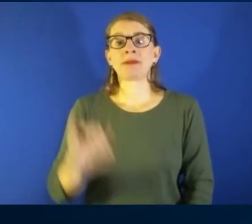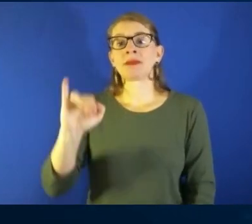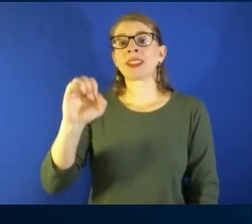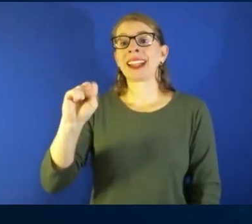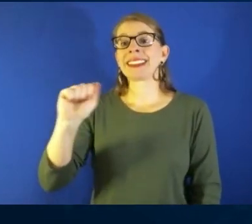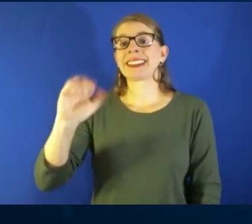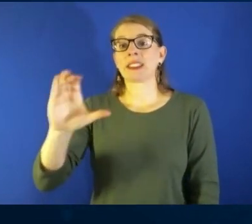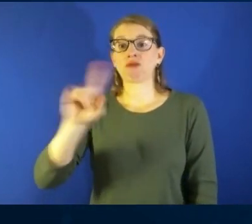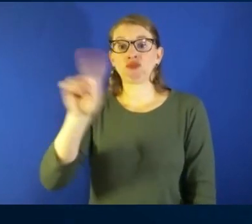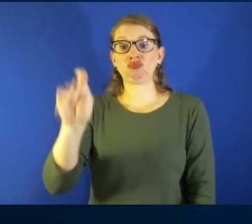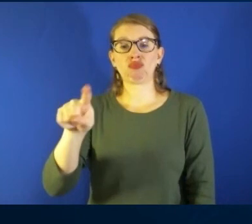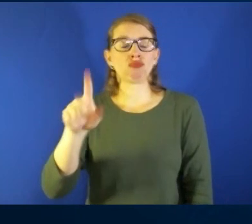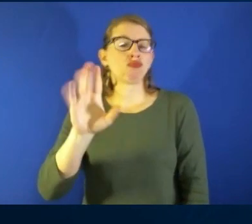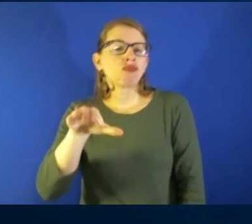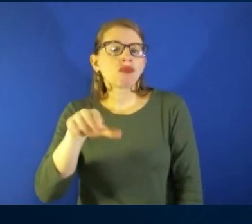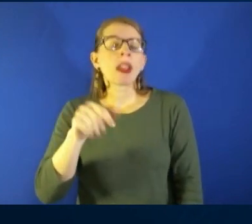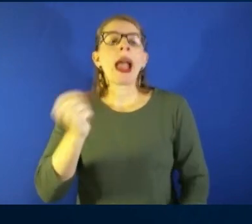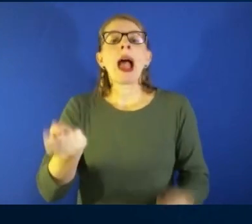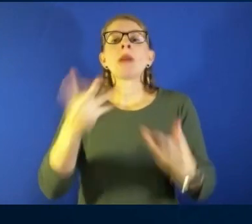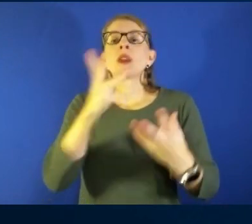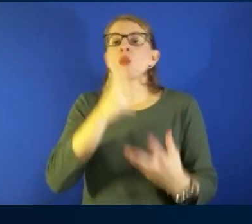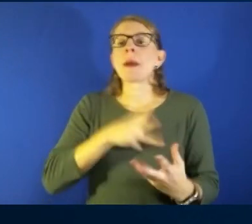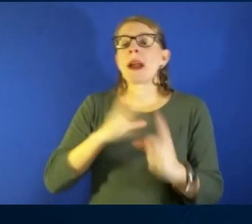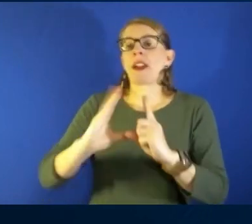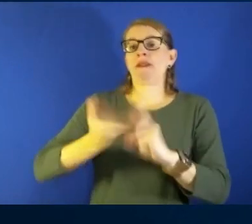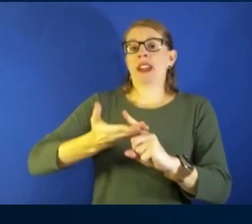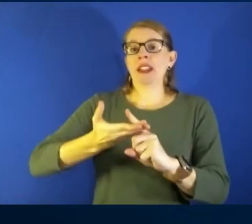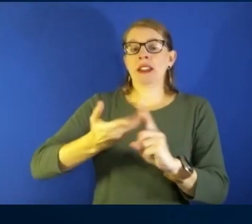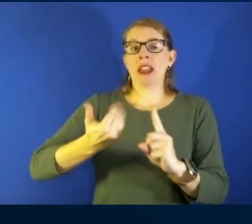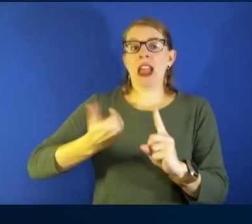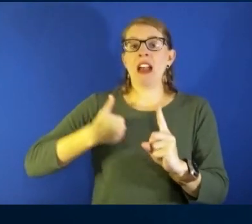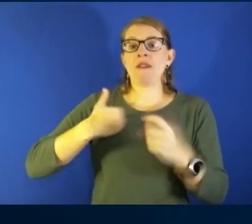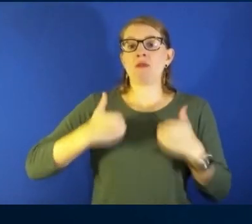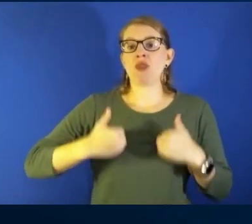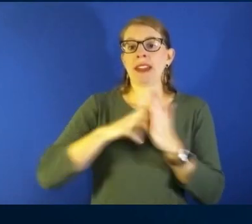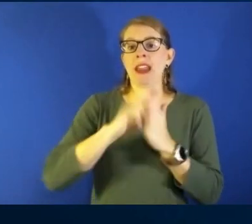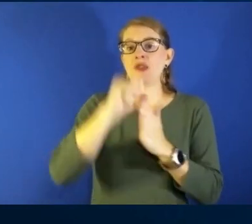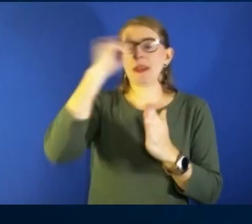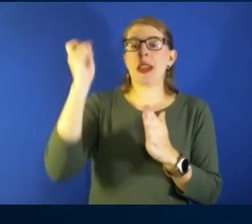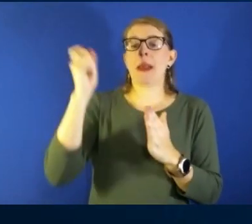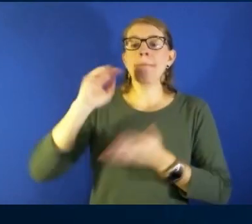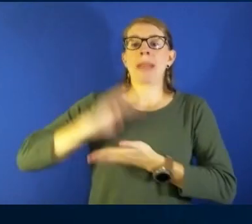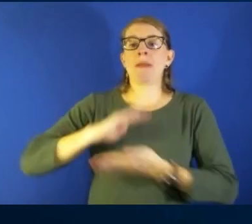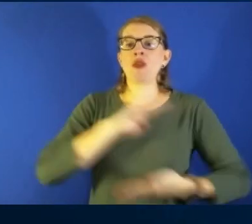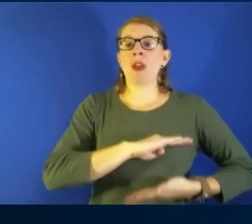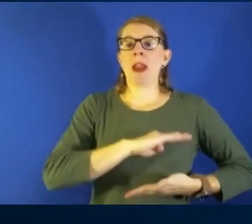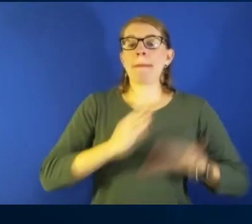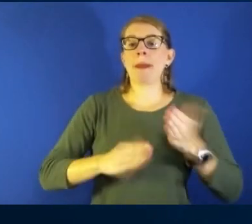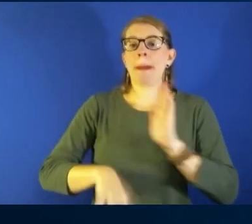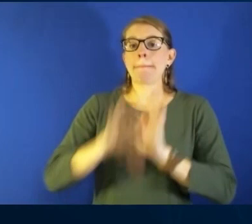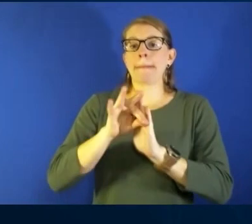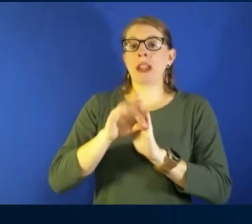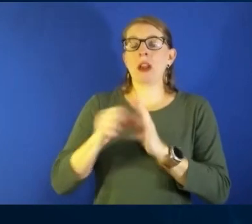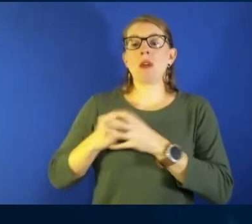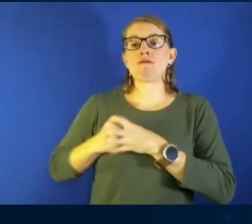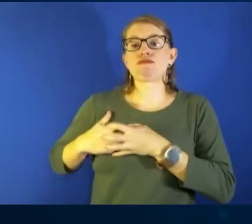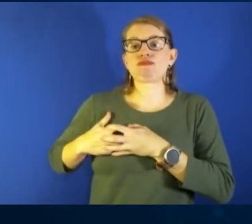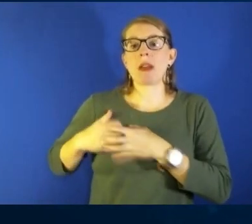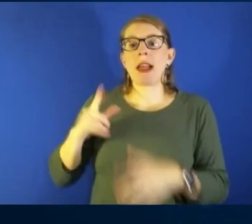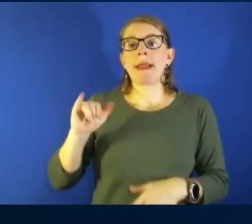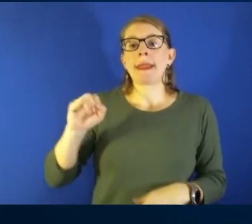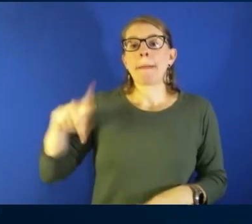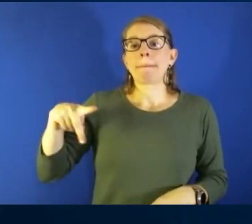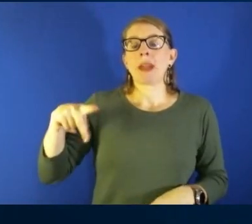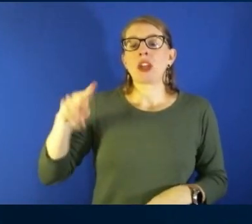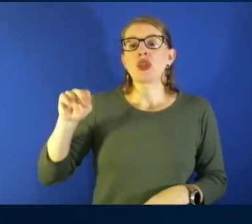See if you know this one. How many women are convinced that they have breast cancer because mammograms might have picked up a swollen lymph node that might have been brought